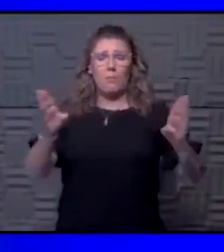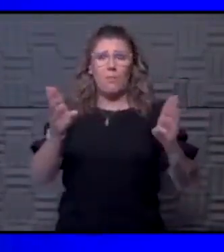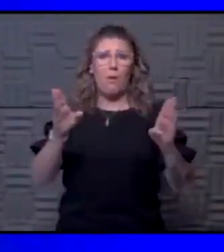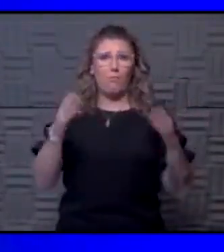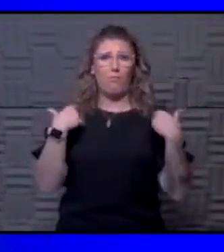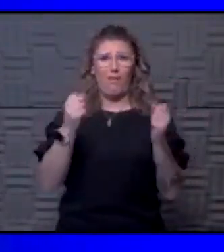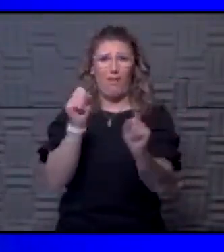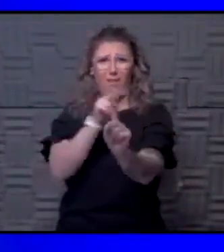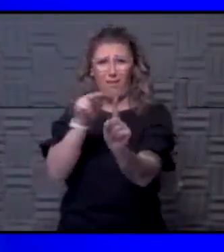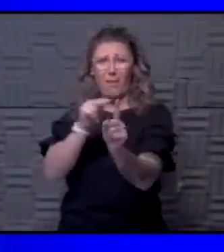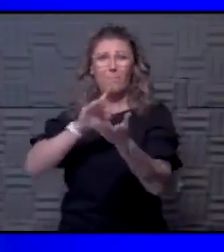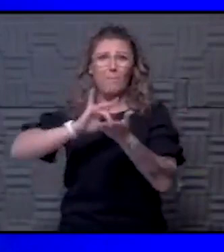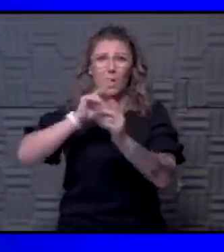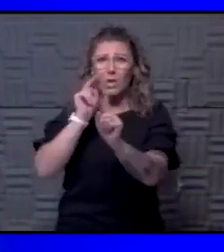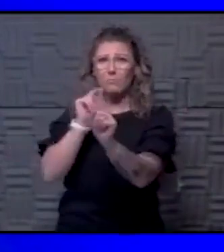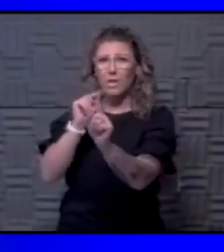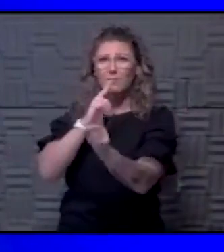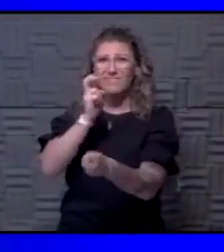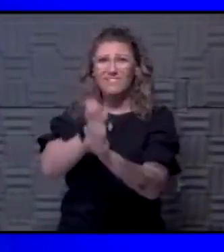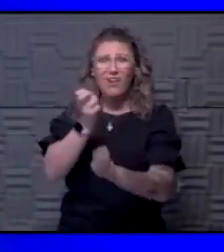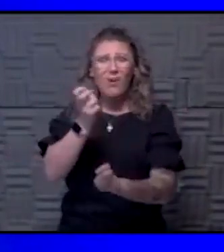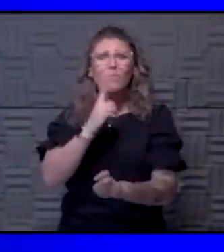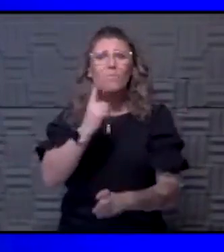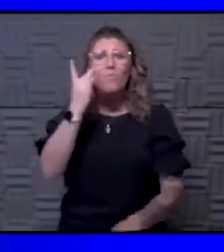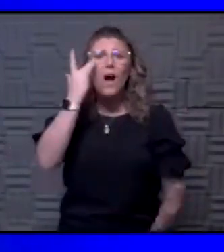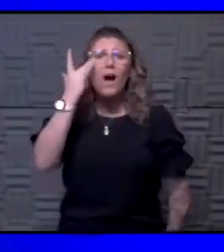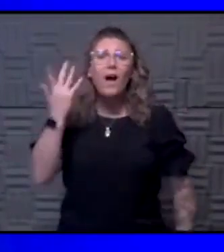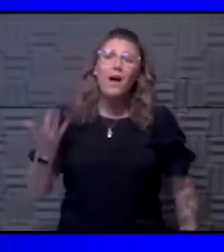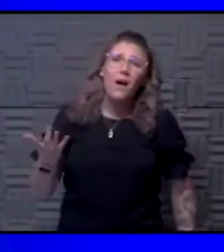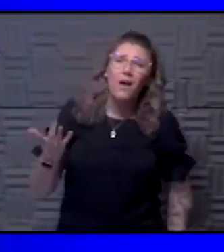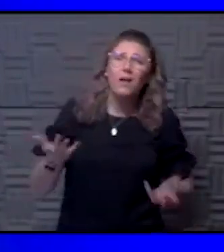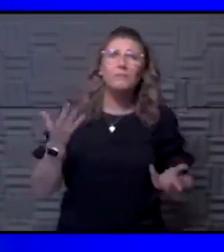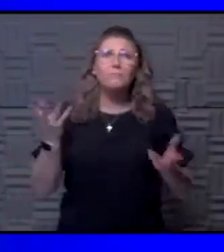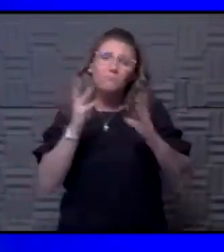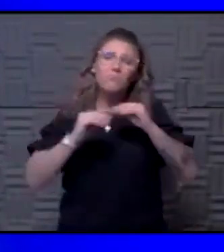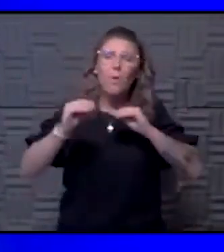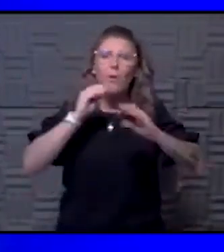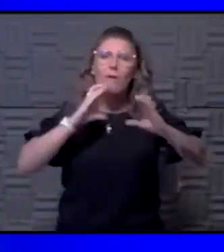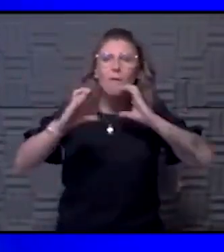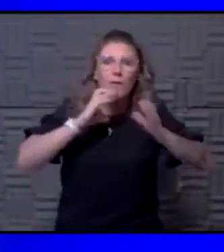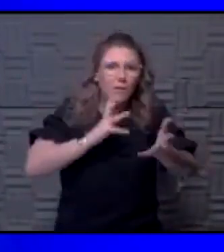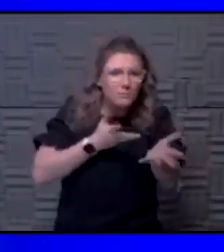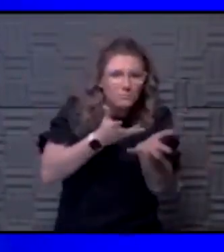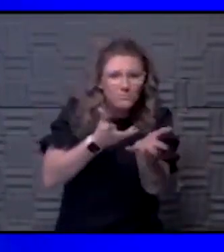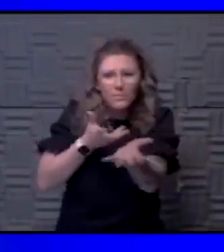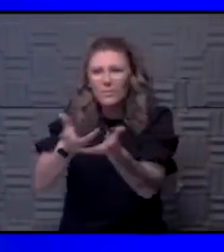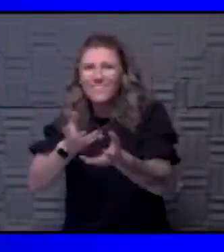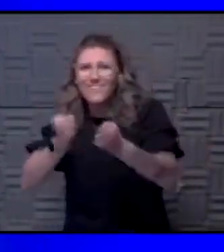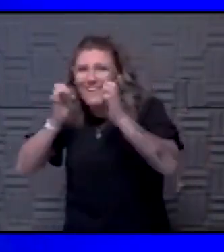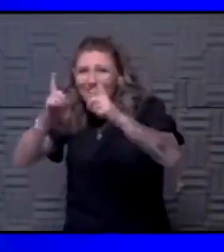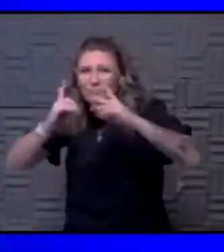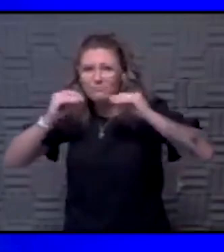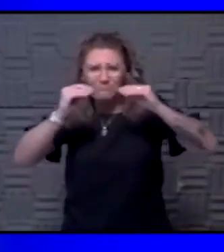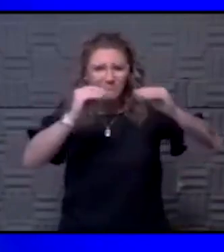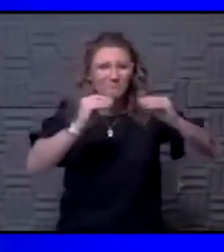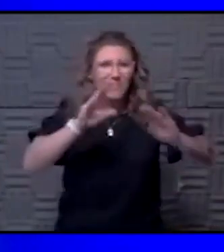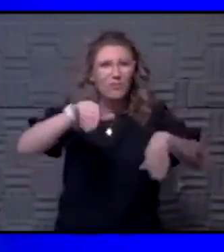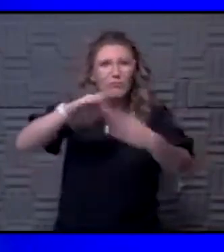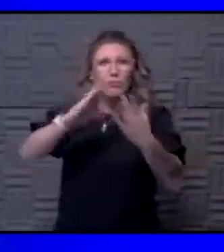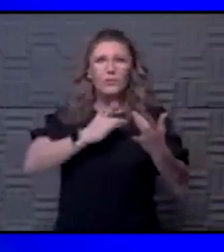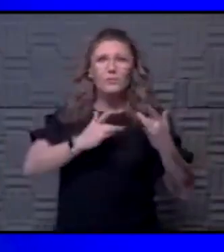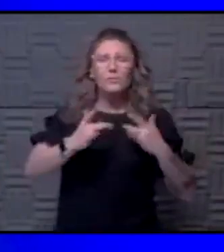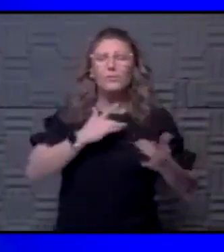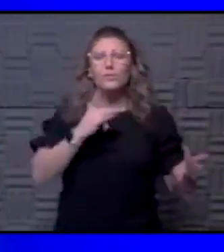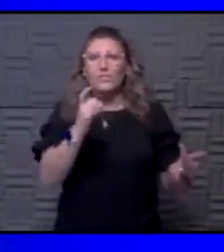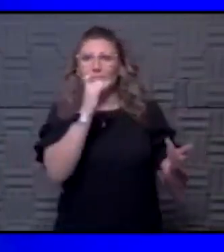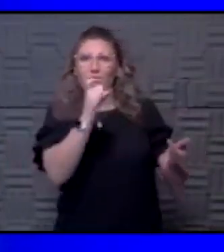medical perspective, it's a little bit harder because now you have to really have more conversations. You have to address a lot of concerns. So it doesn't